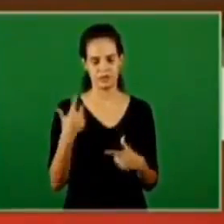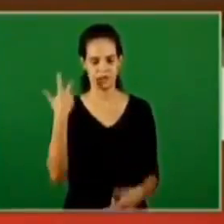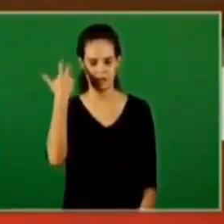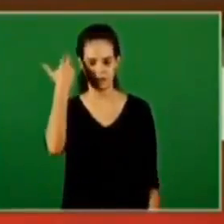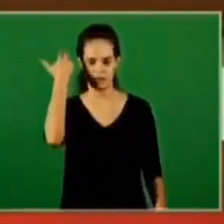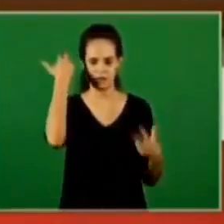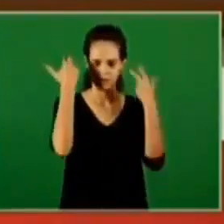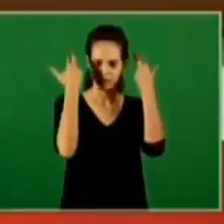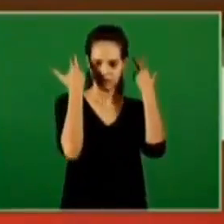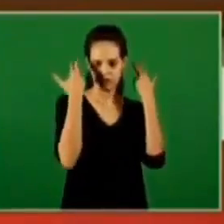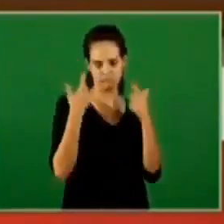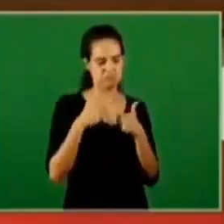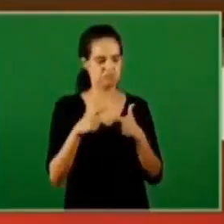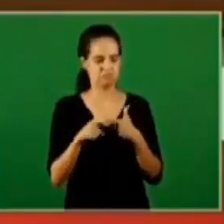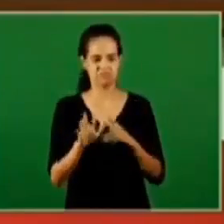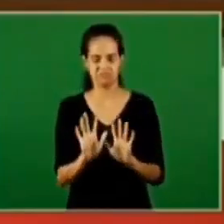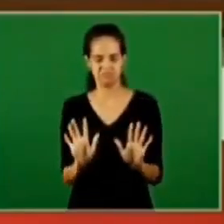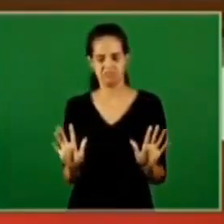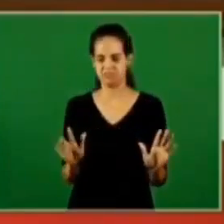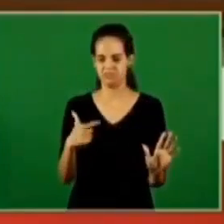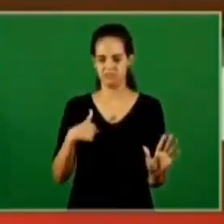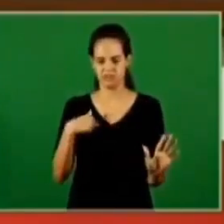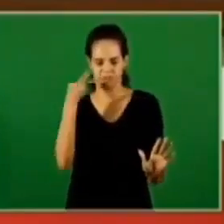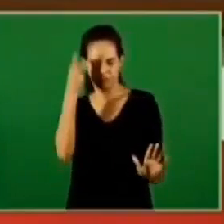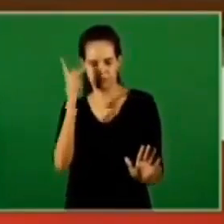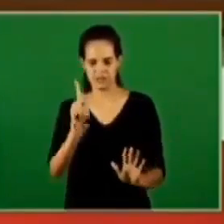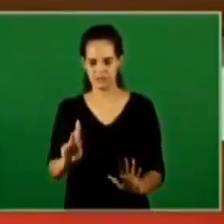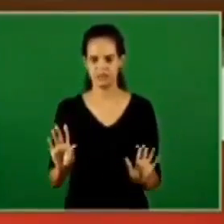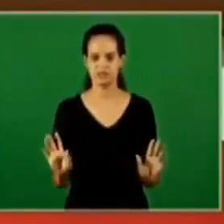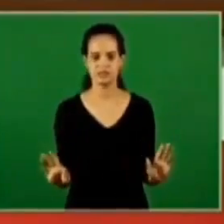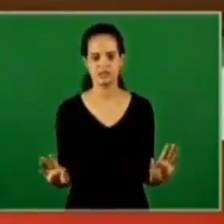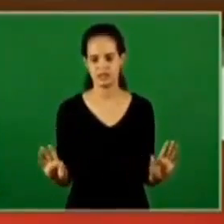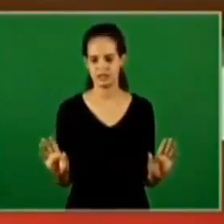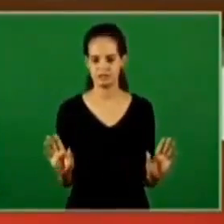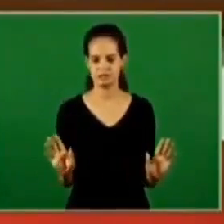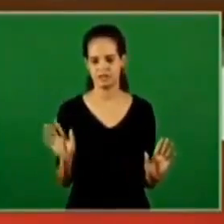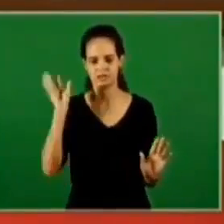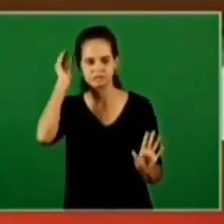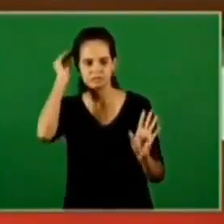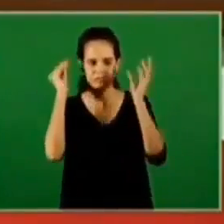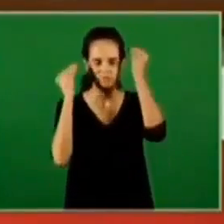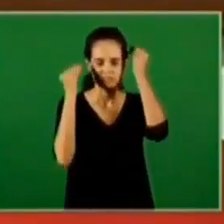And their haircut, I have nothing to do against it. You can cut your hair, do whatever you want. You can